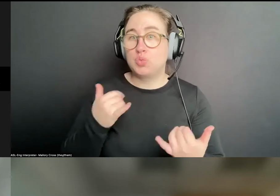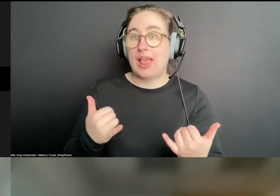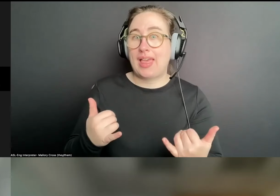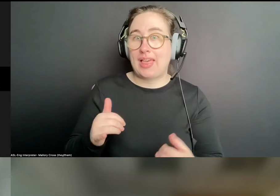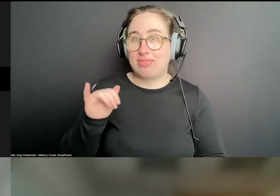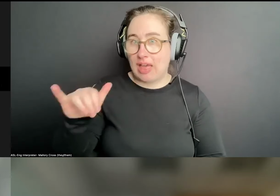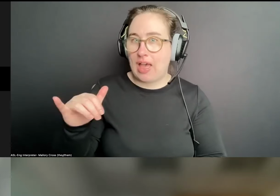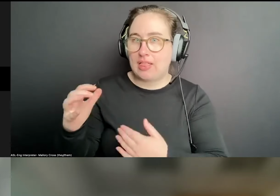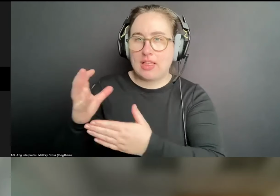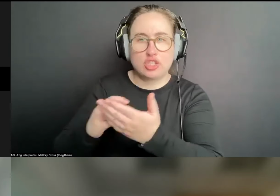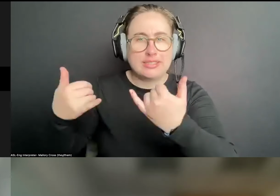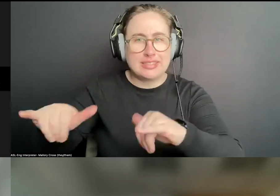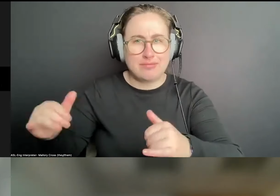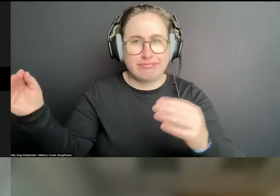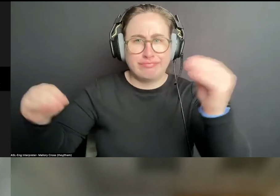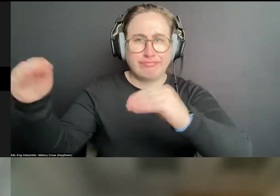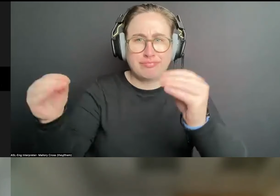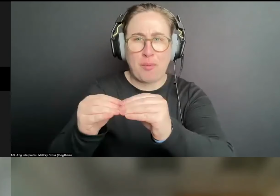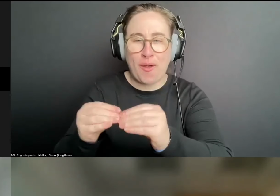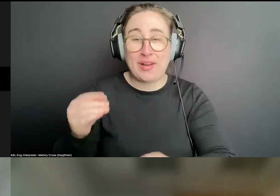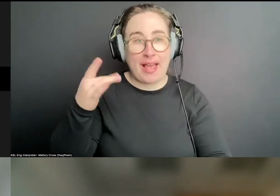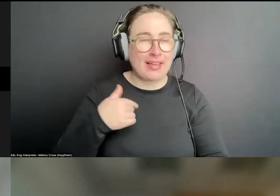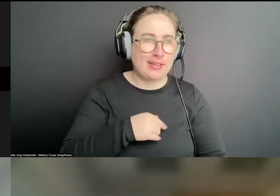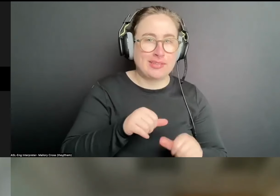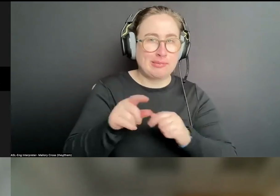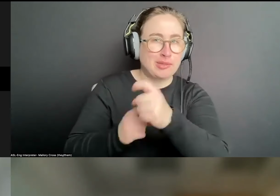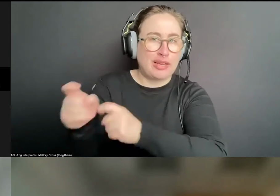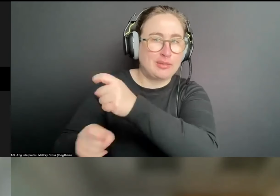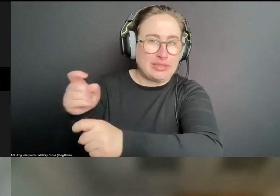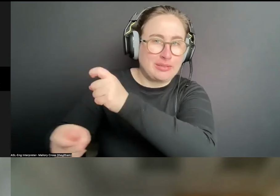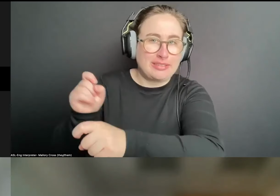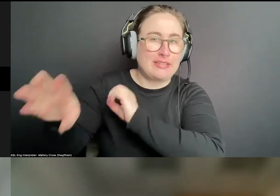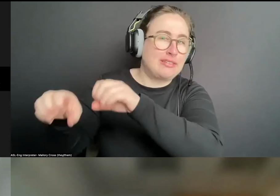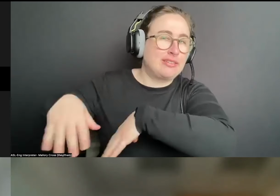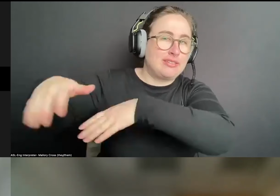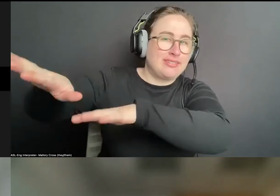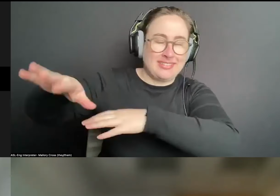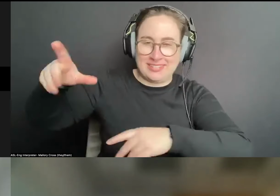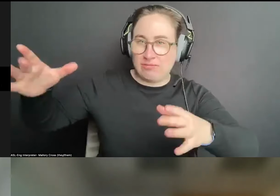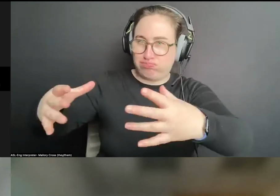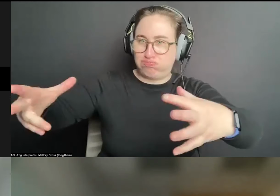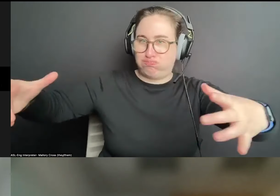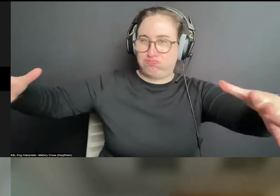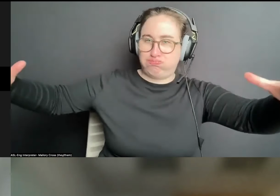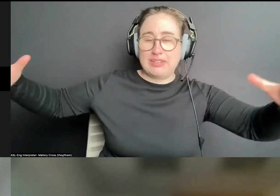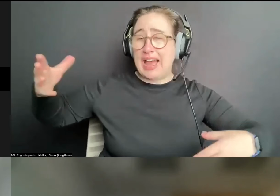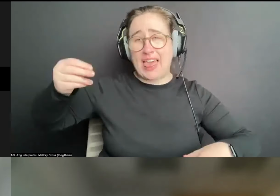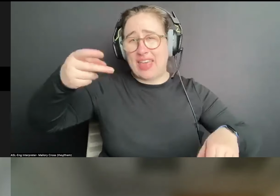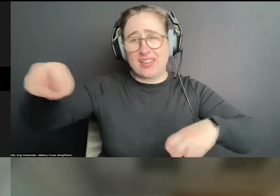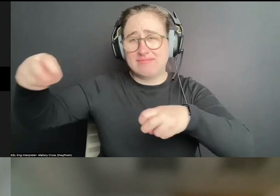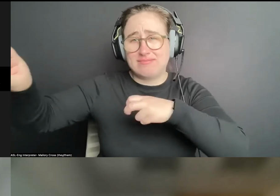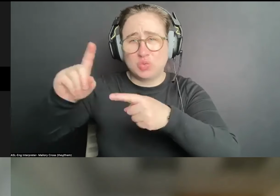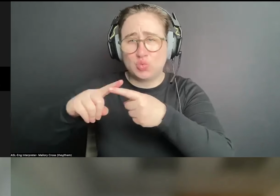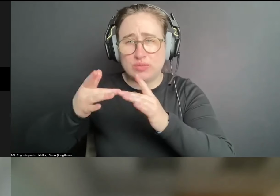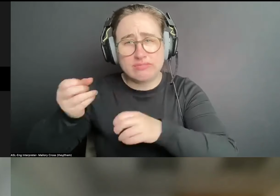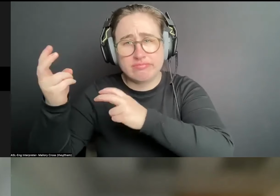collection continues to grow because I keep donating more films to it, and it's all digitized. There's a finding aid,